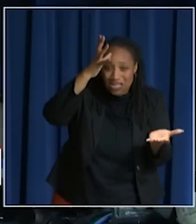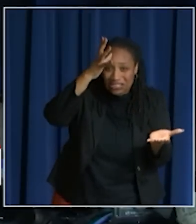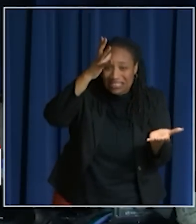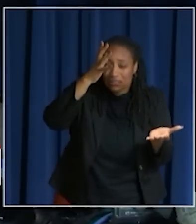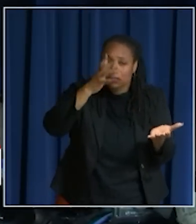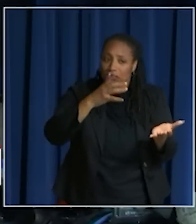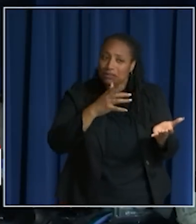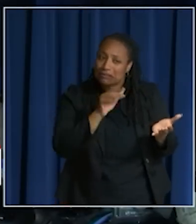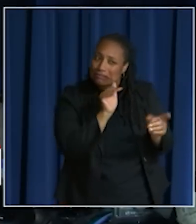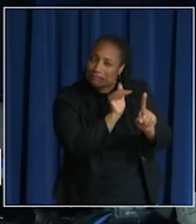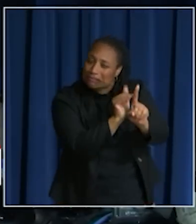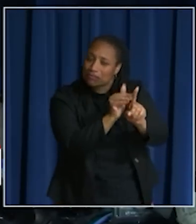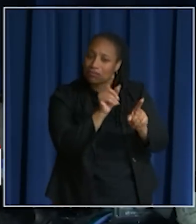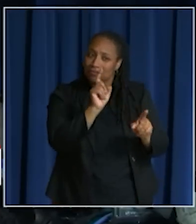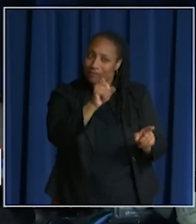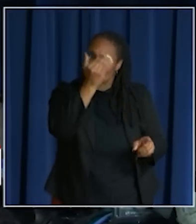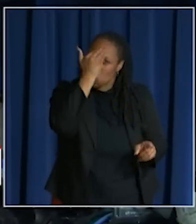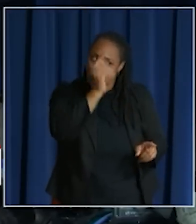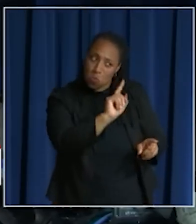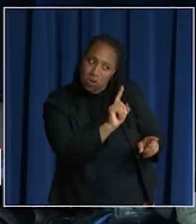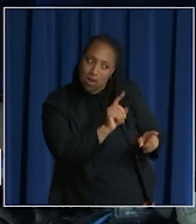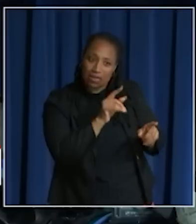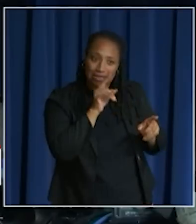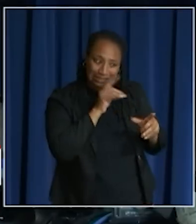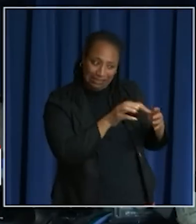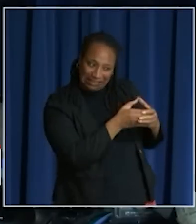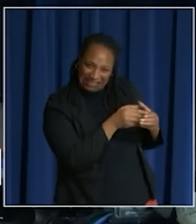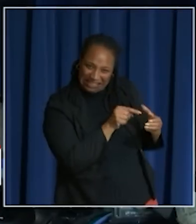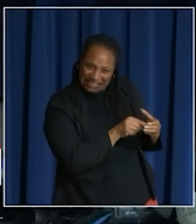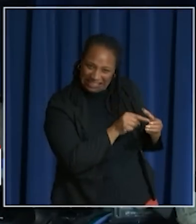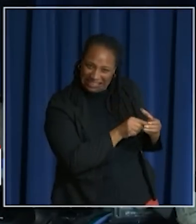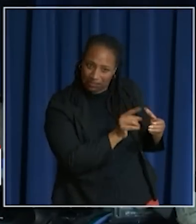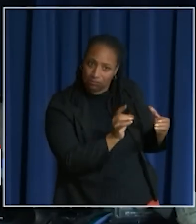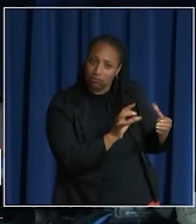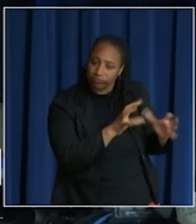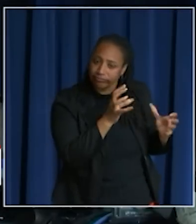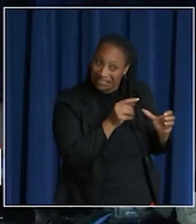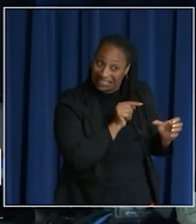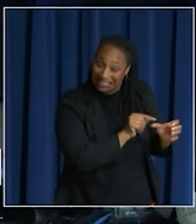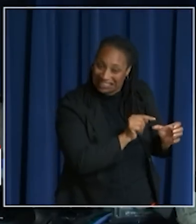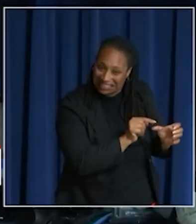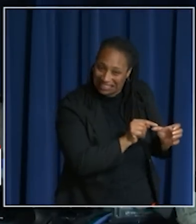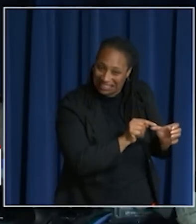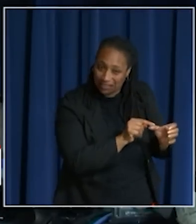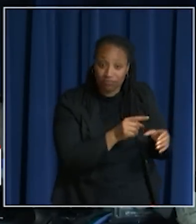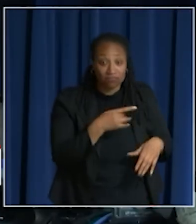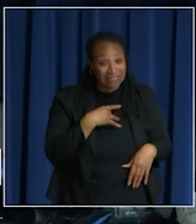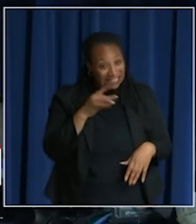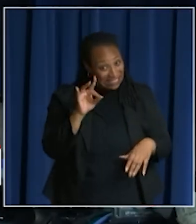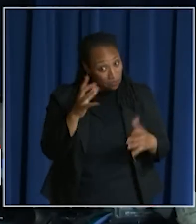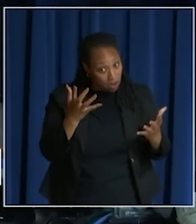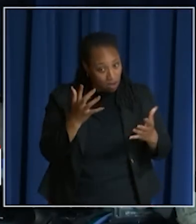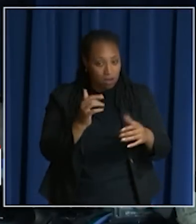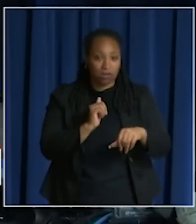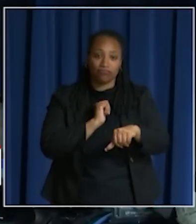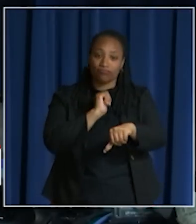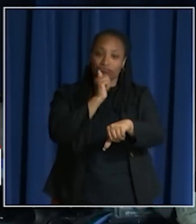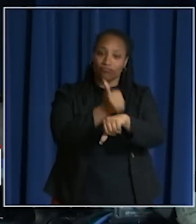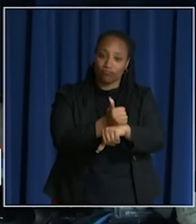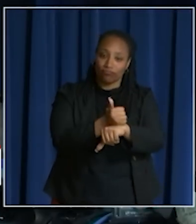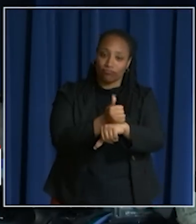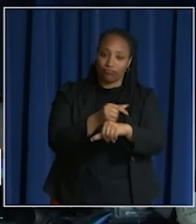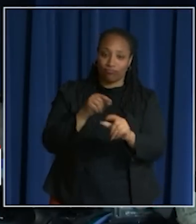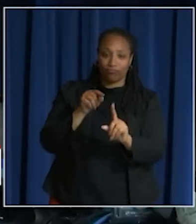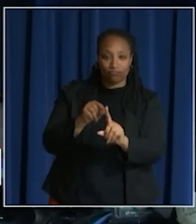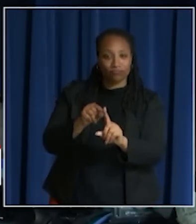enacted an executive order so that I, as the chief, can designate juvenile curfew zones around our city so that we can still give young